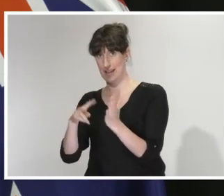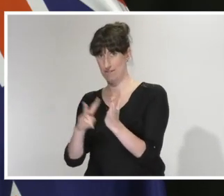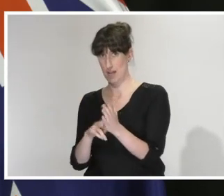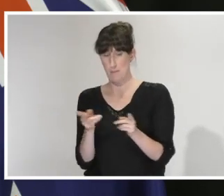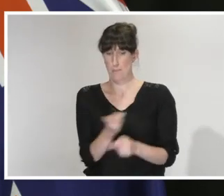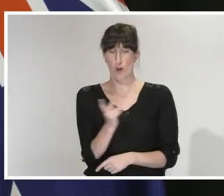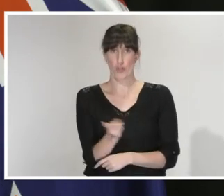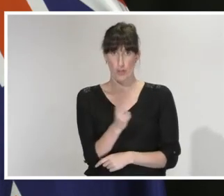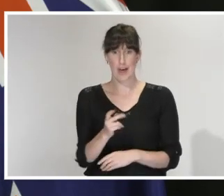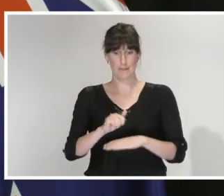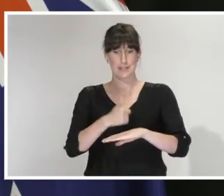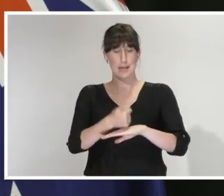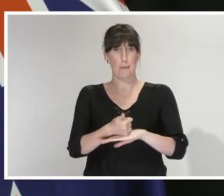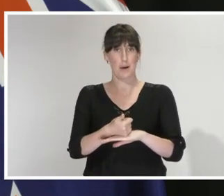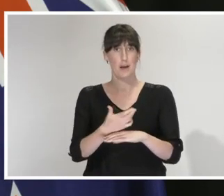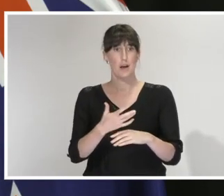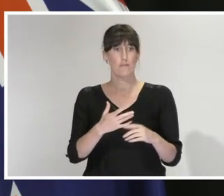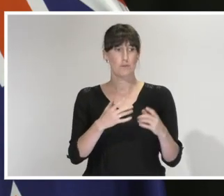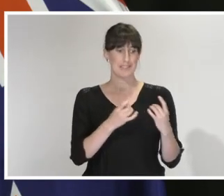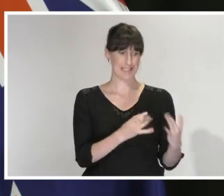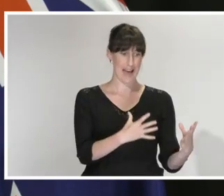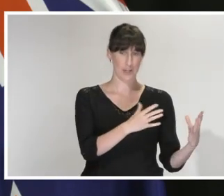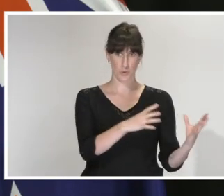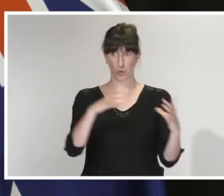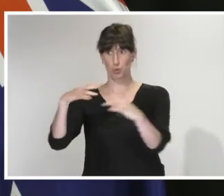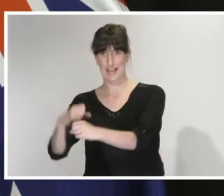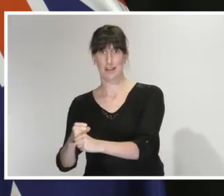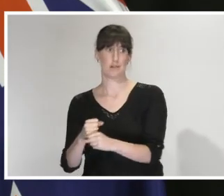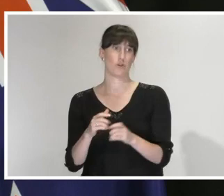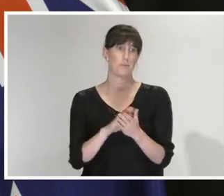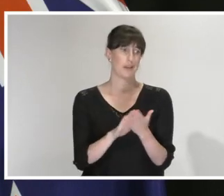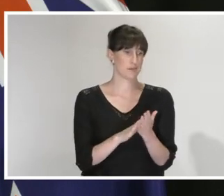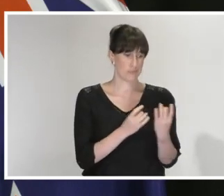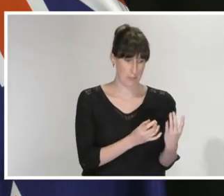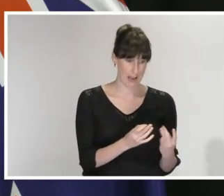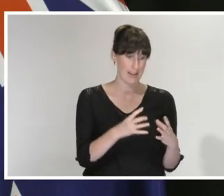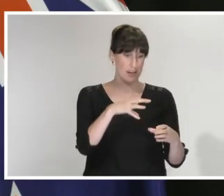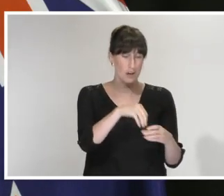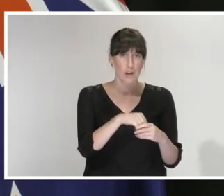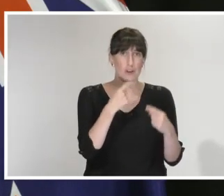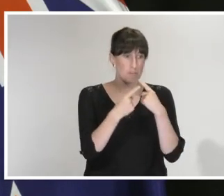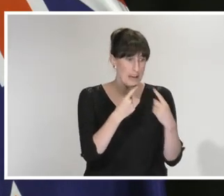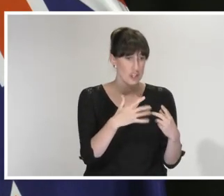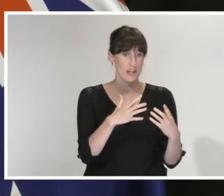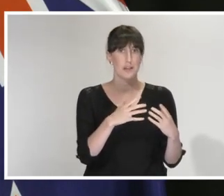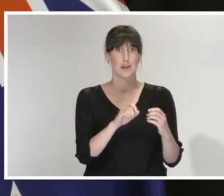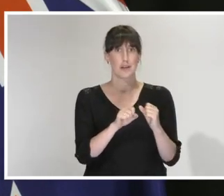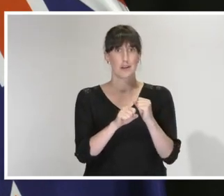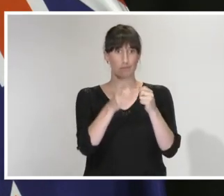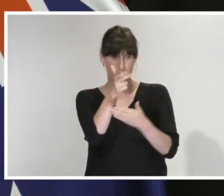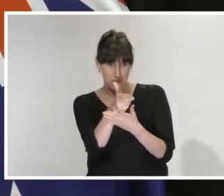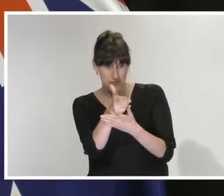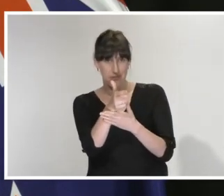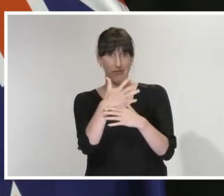solution. So they're doing everything from the studio preparation of the content through to the broadcast, through to every other